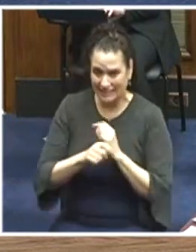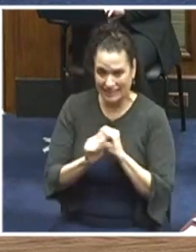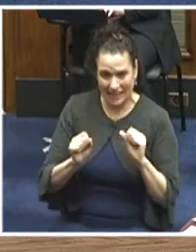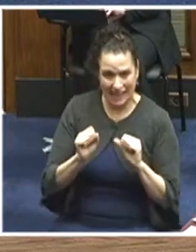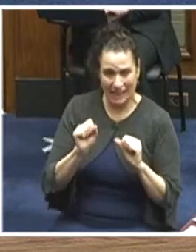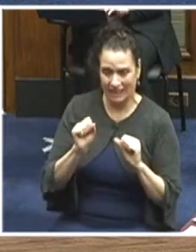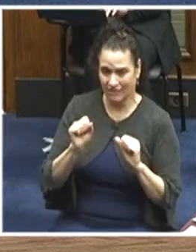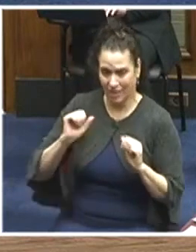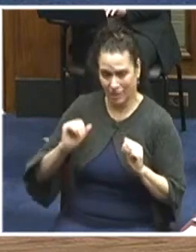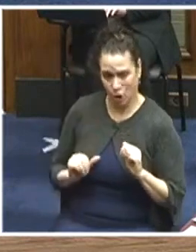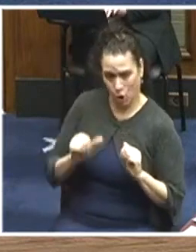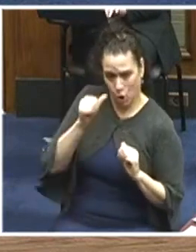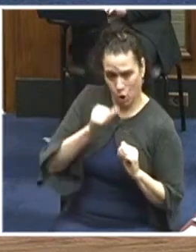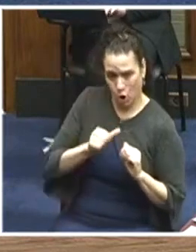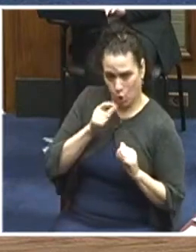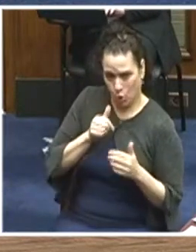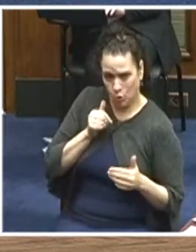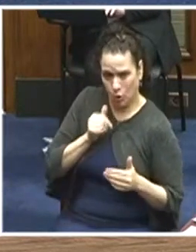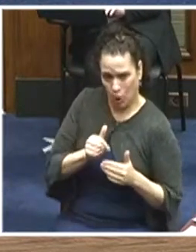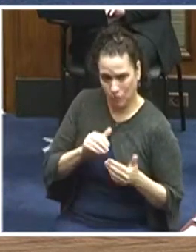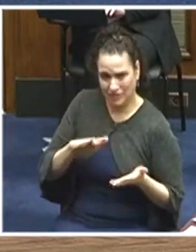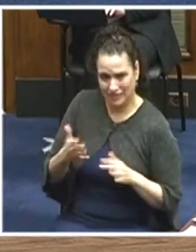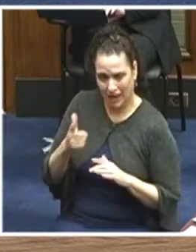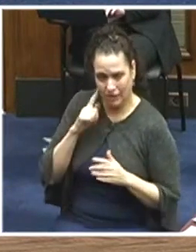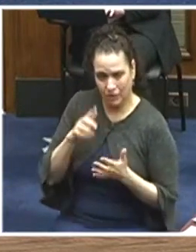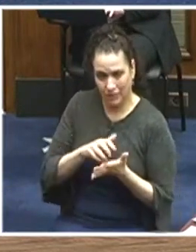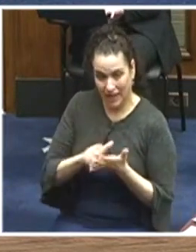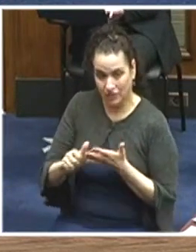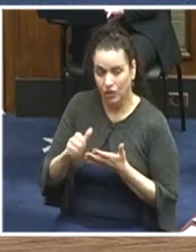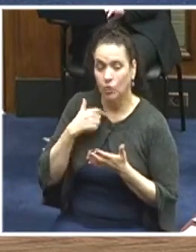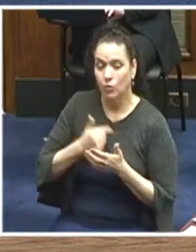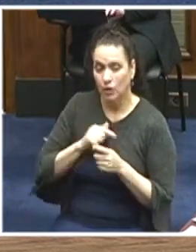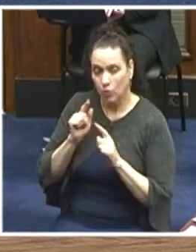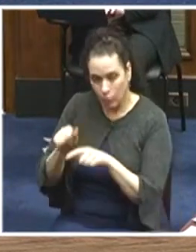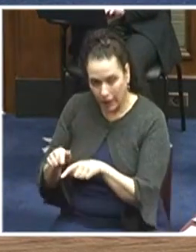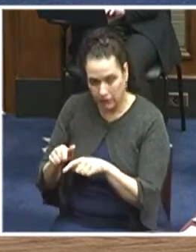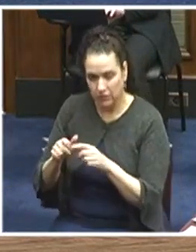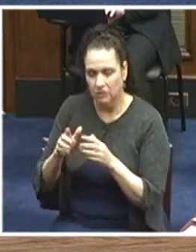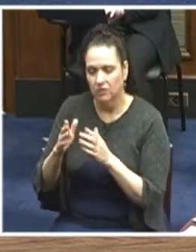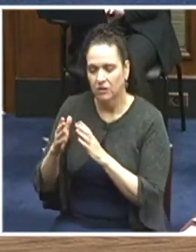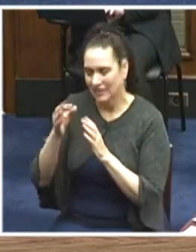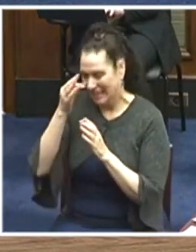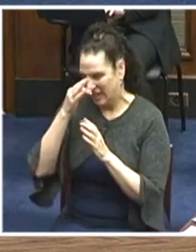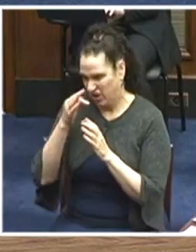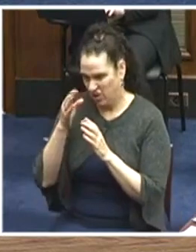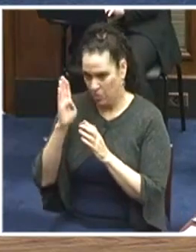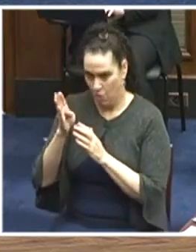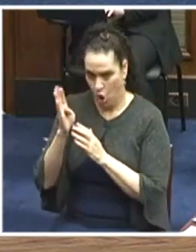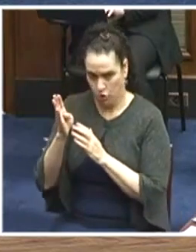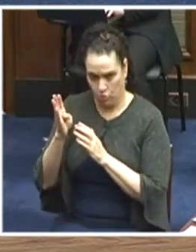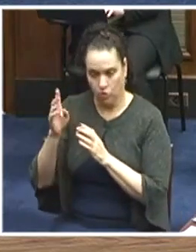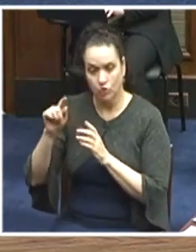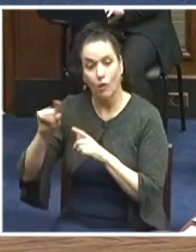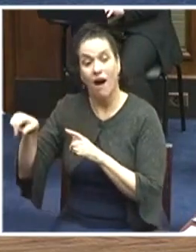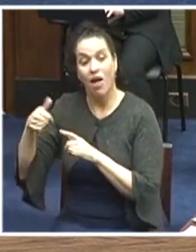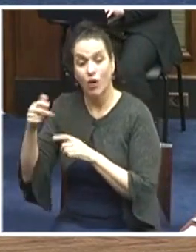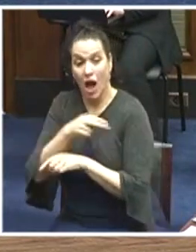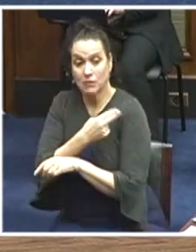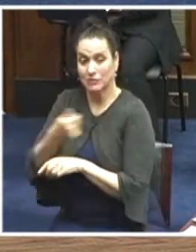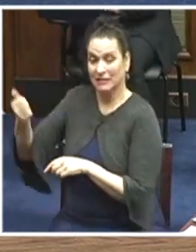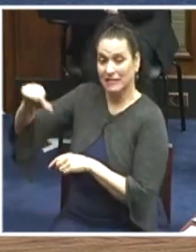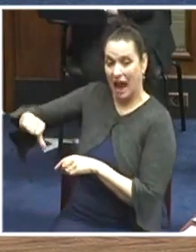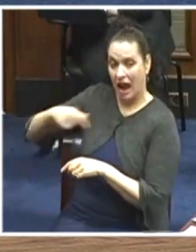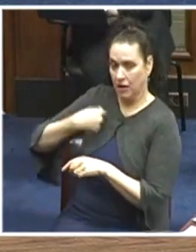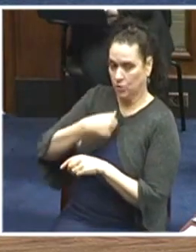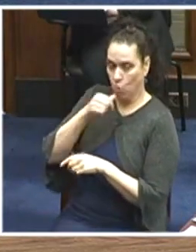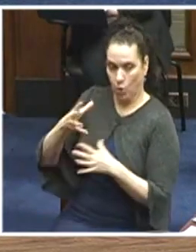Johns Hopkins, just up the road in Baltimore, we were denied. Under our pre-ACA plan, which didn't